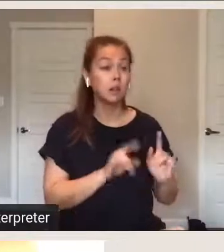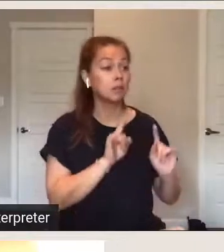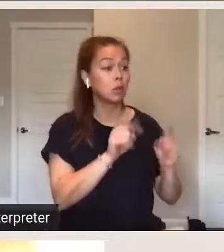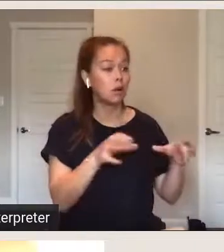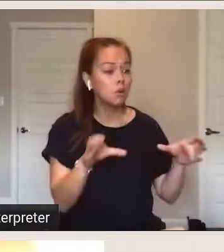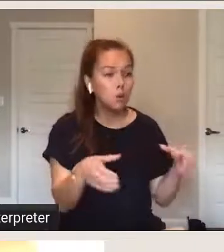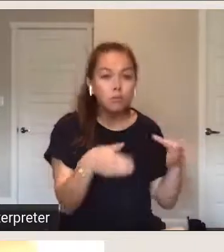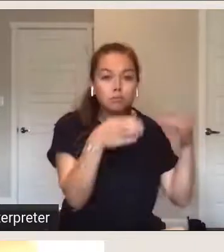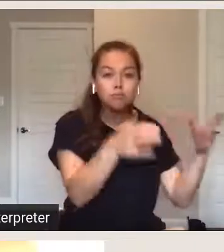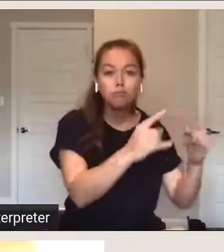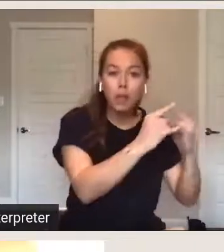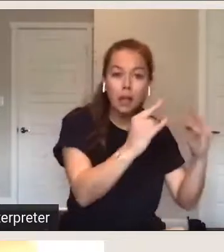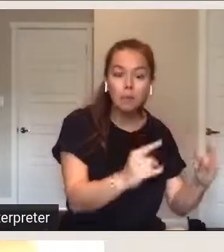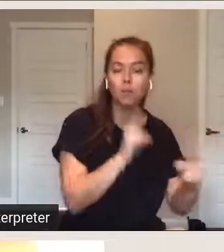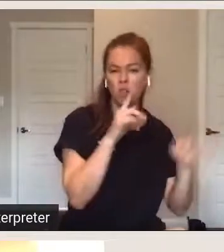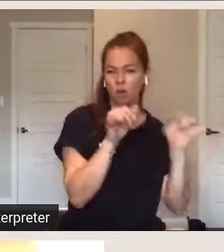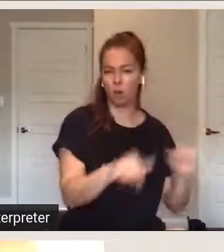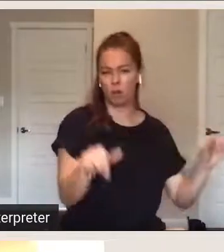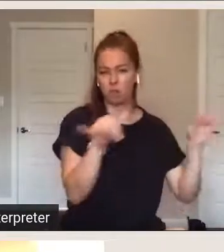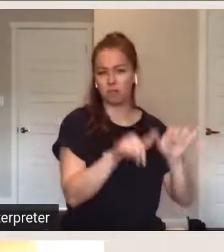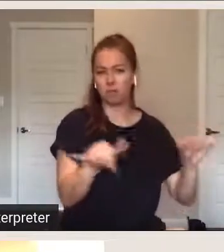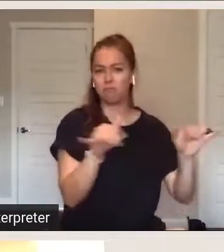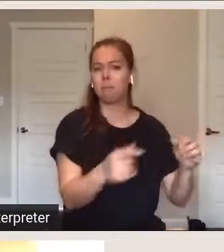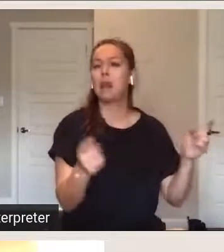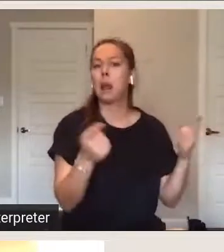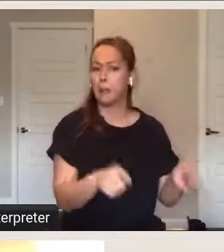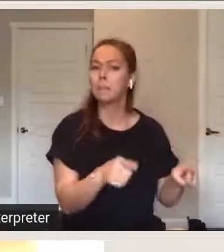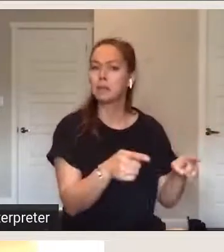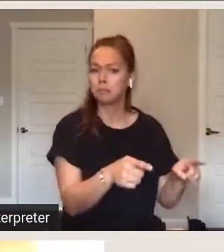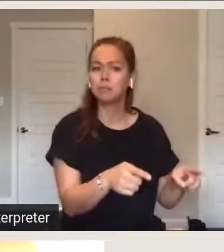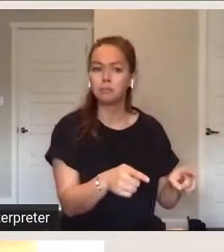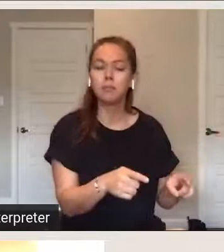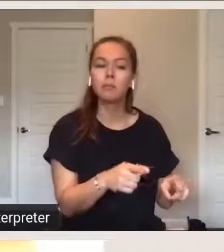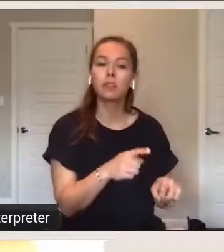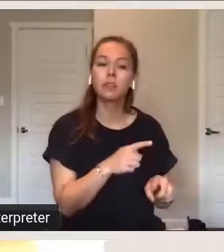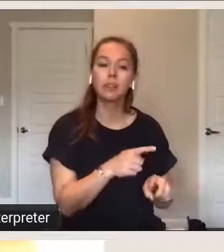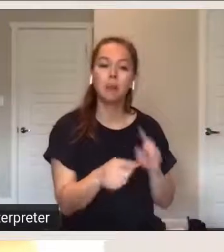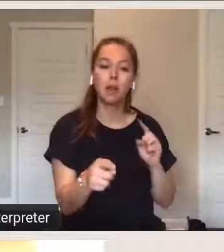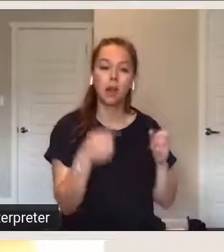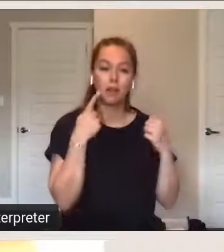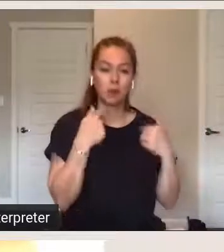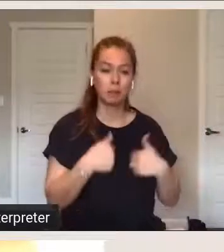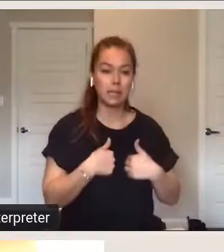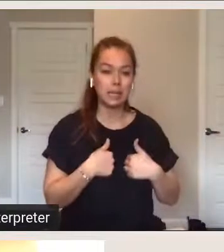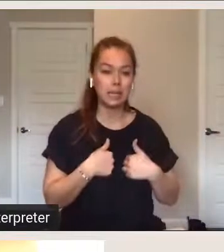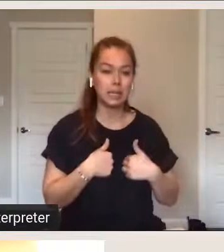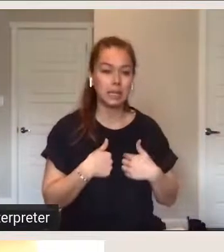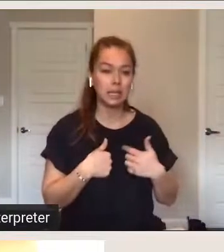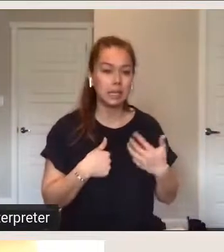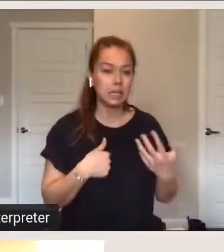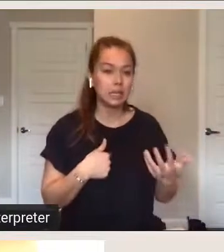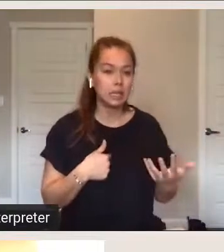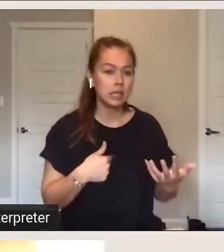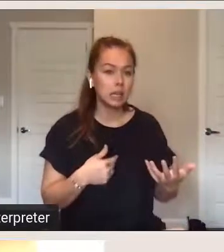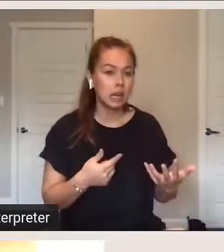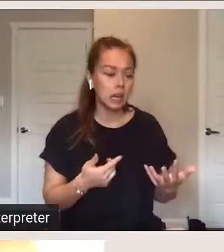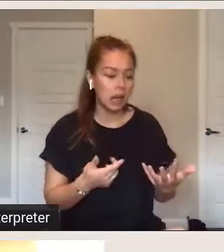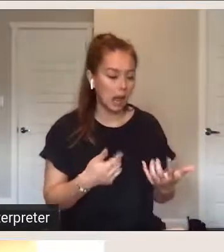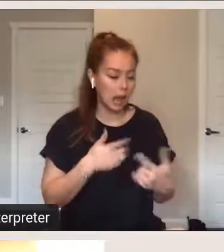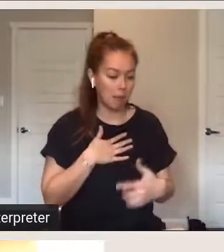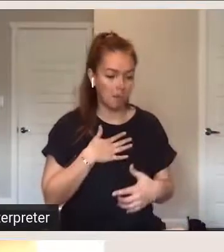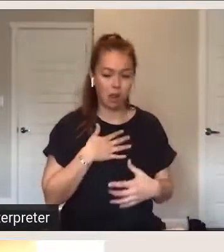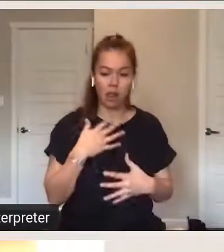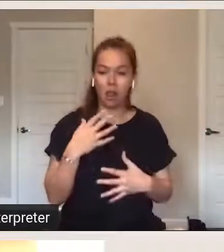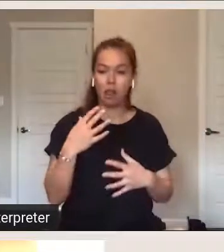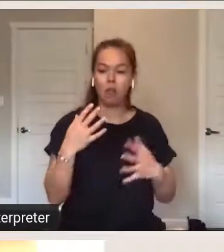that understanding of where, you know, feeling, I was just so aware of my outsiderness in that moment, and just